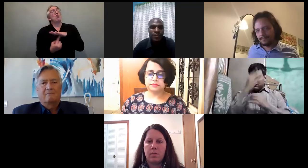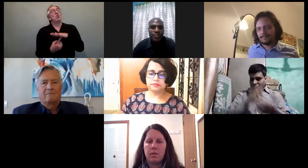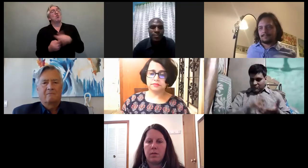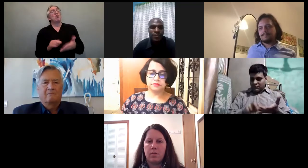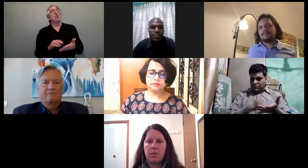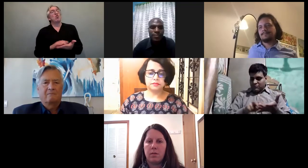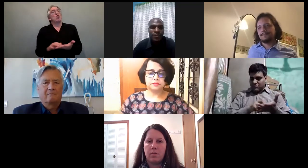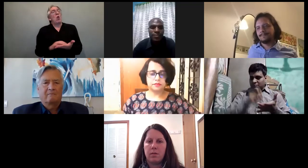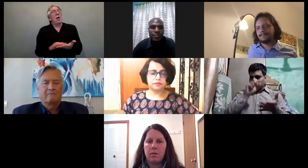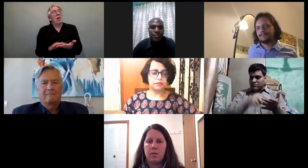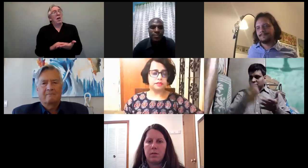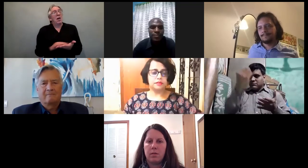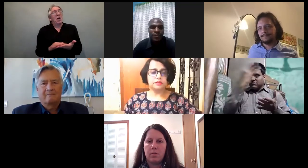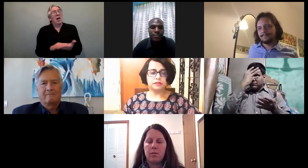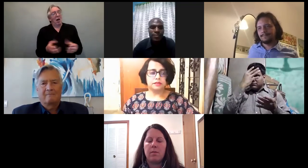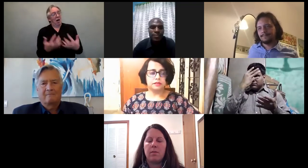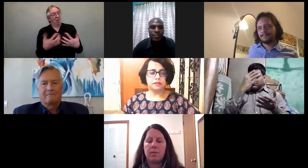use.